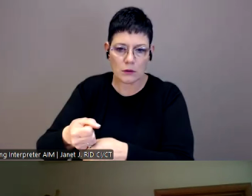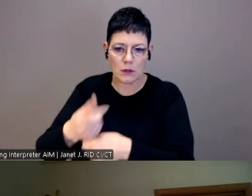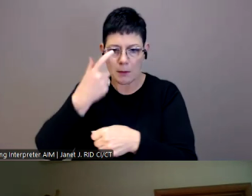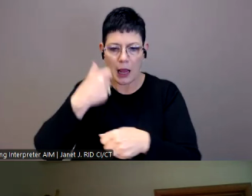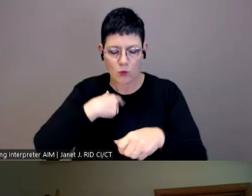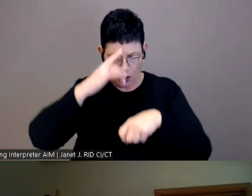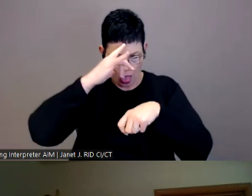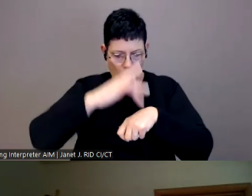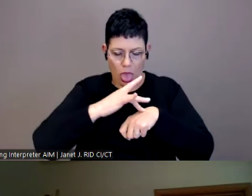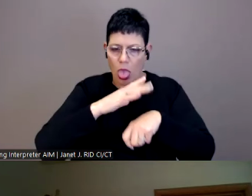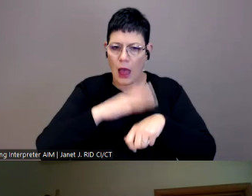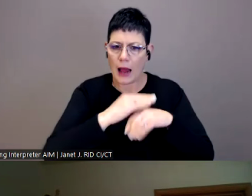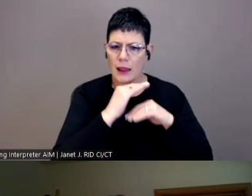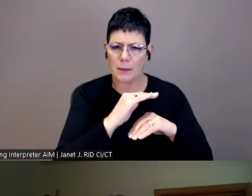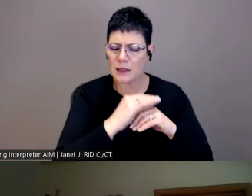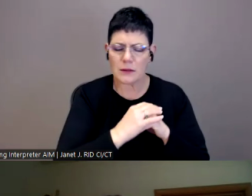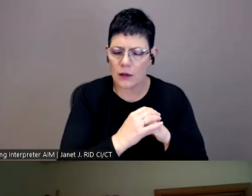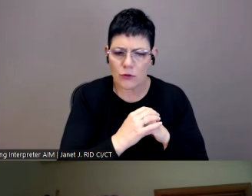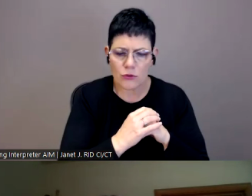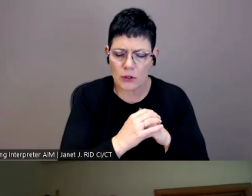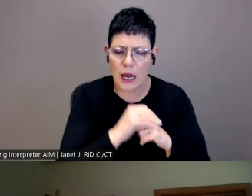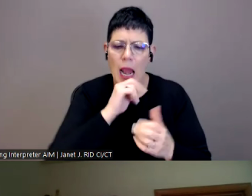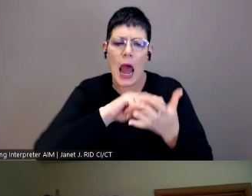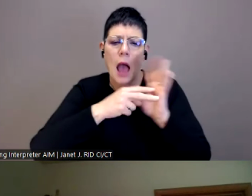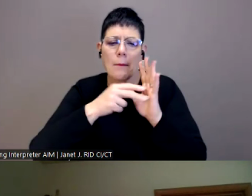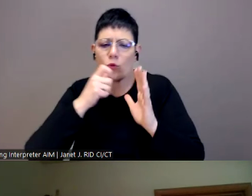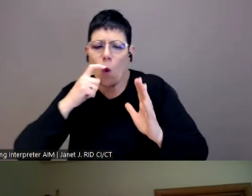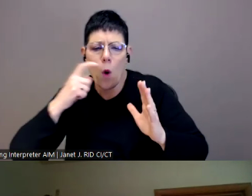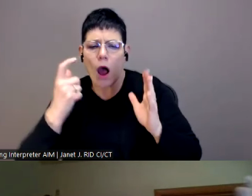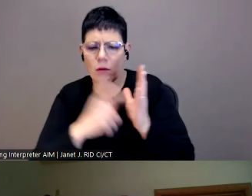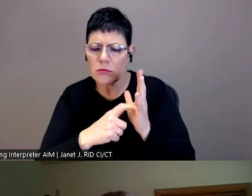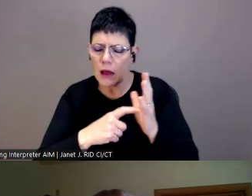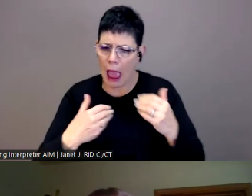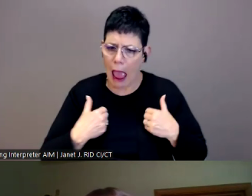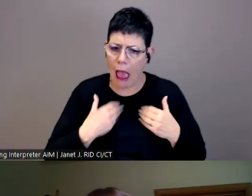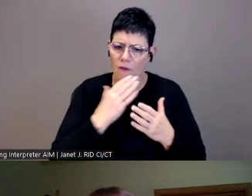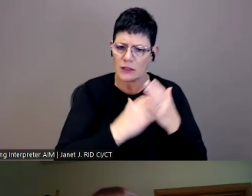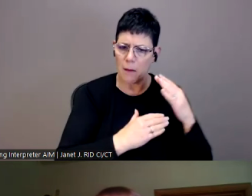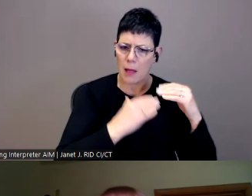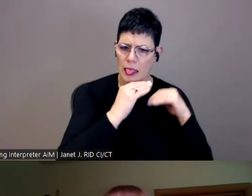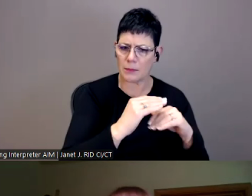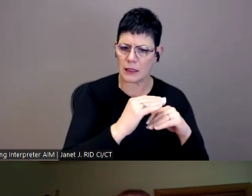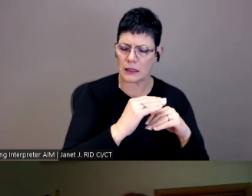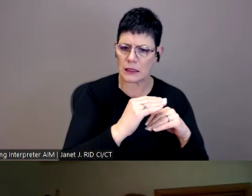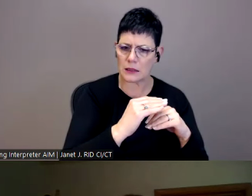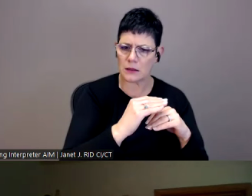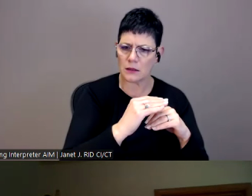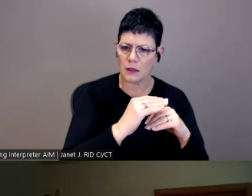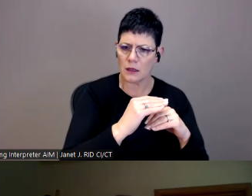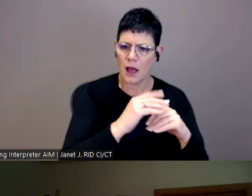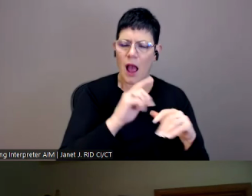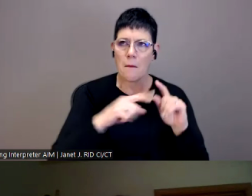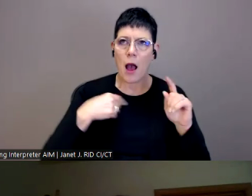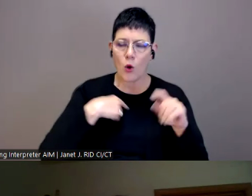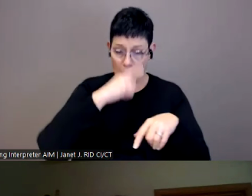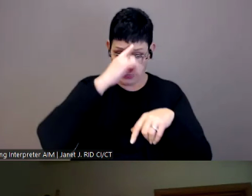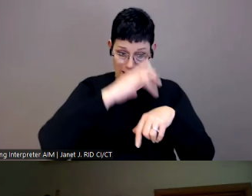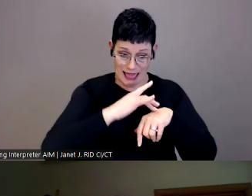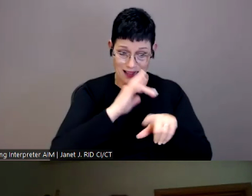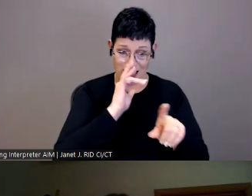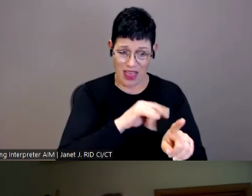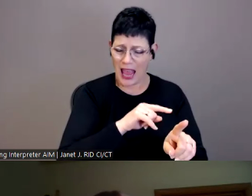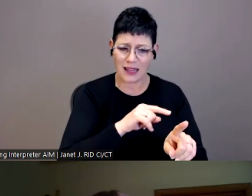limitations. And that doesn't mean we don't acknowledge the limitations. It just means we're understanding the opportunities to